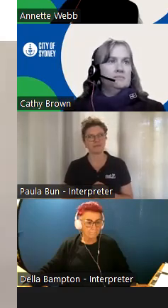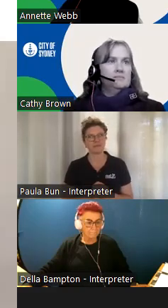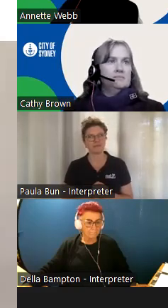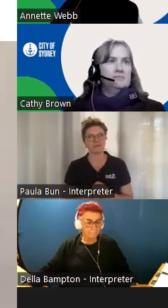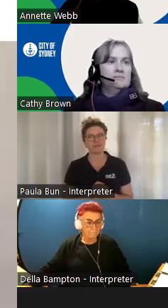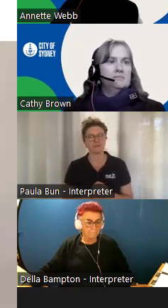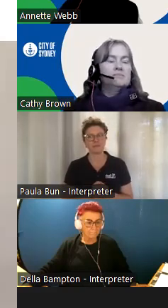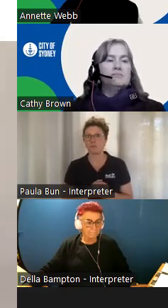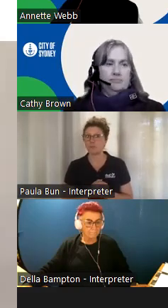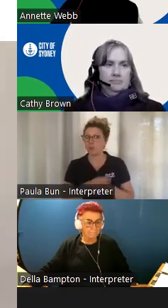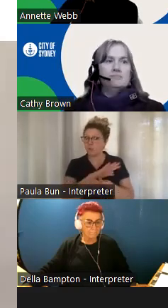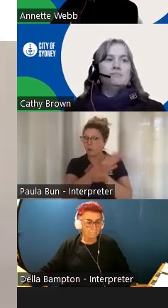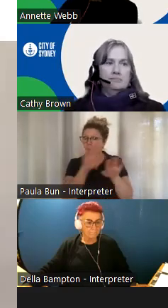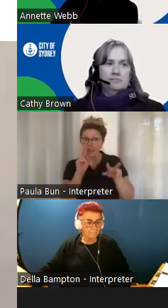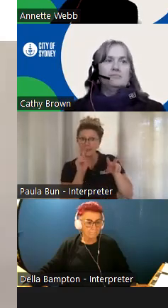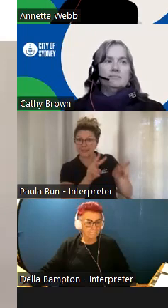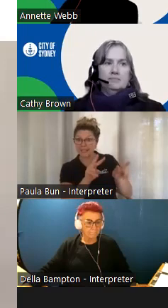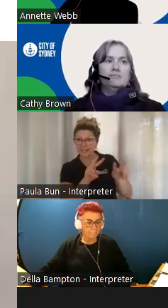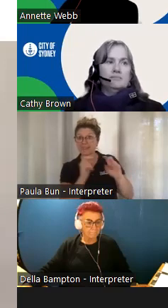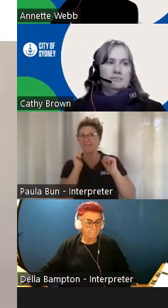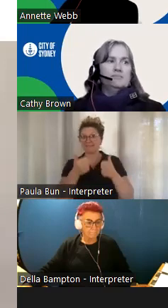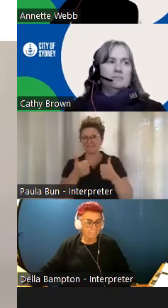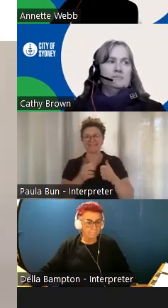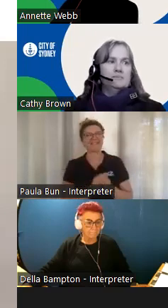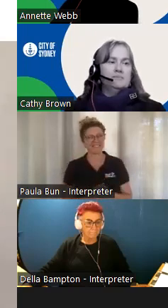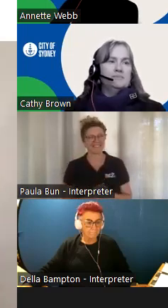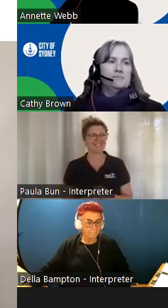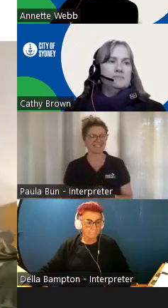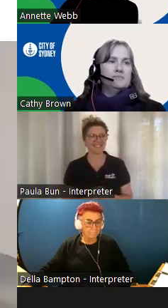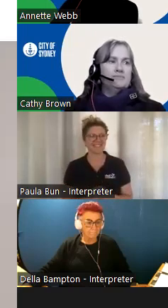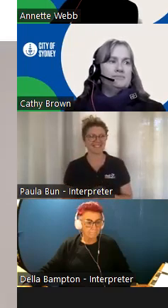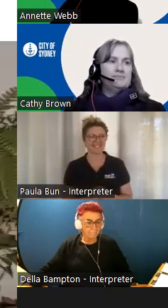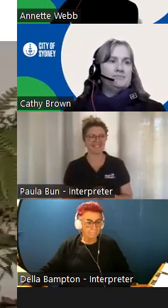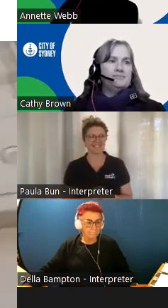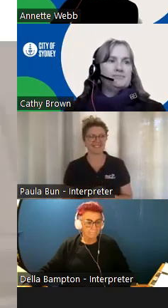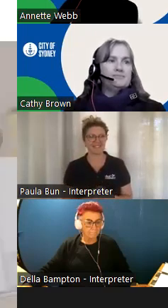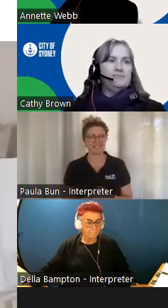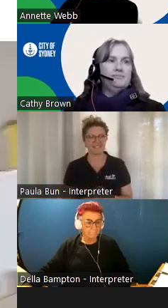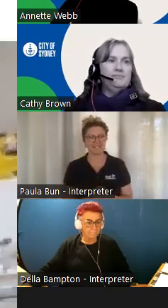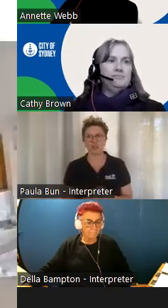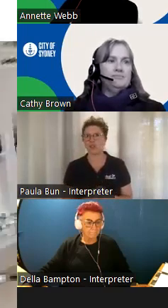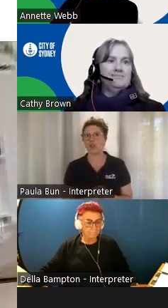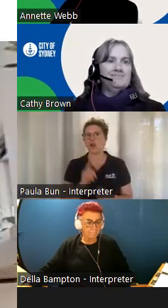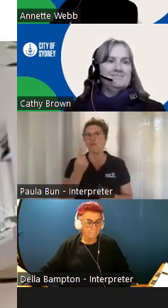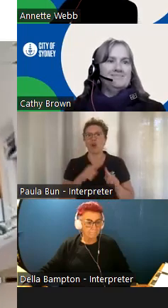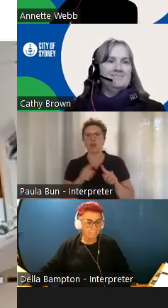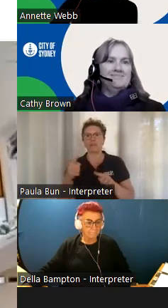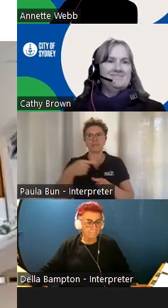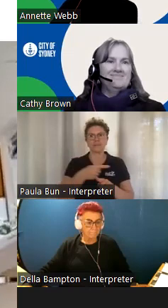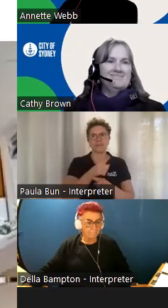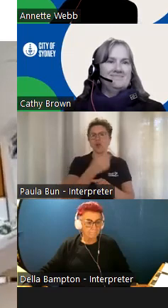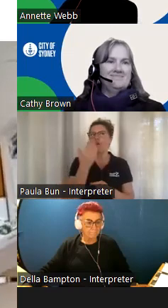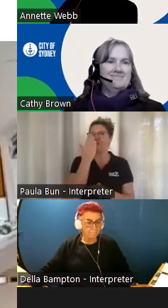Are you guys seeing that virtual tour? Yep. Okay. So this is, I'll go out the front door, go through